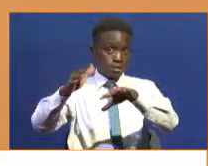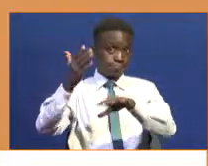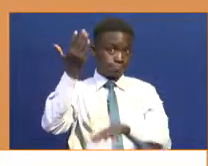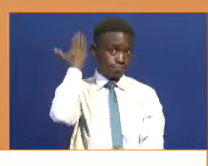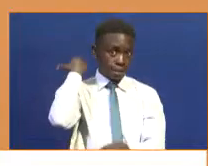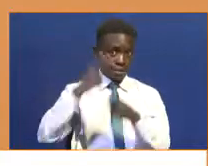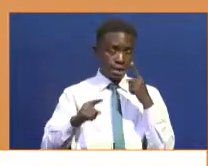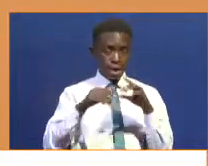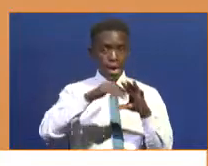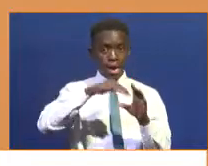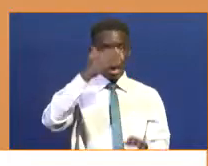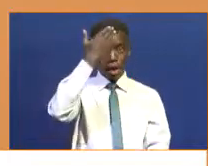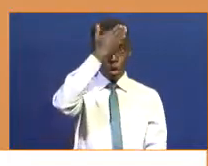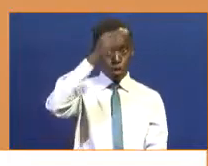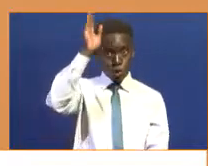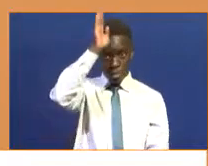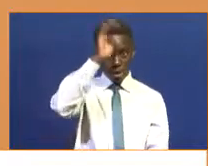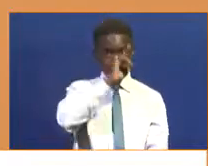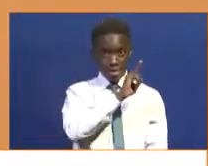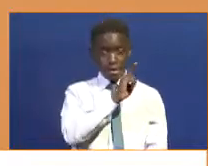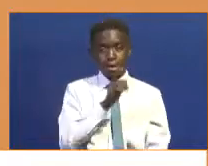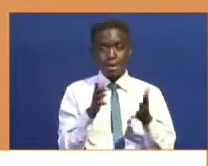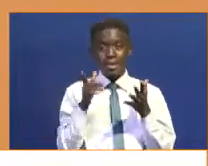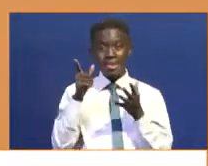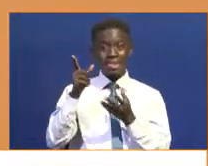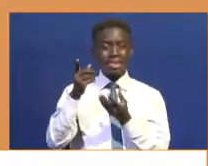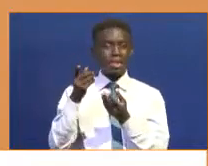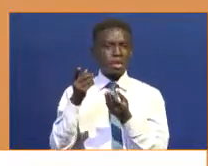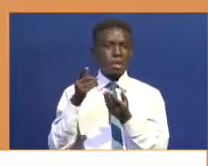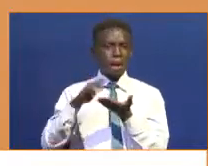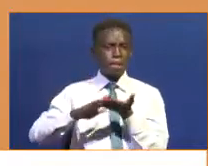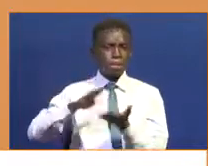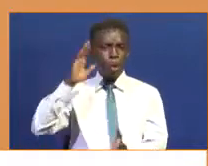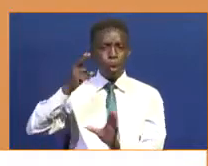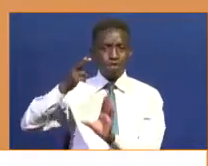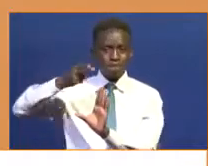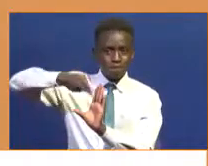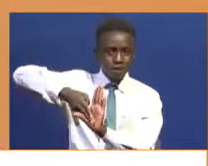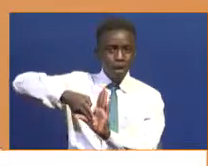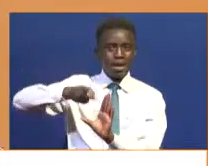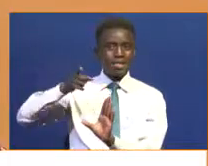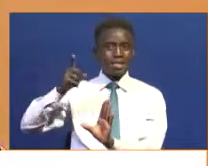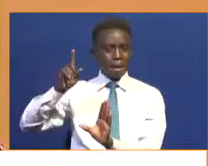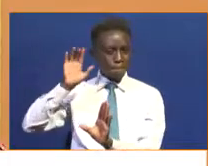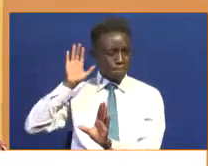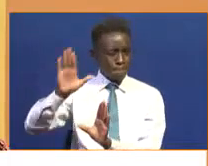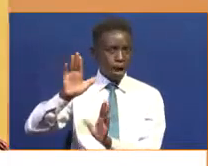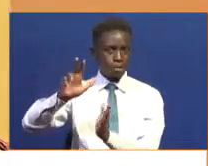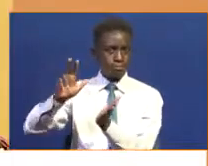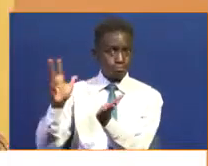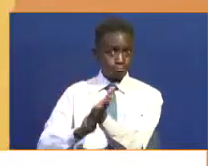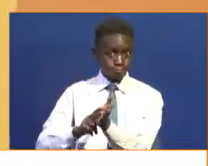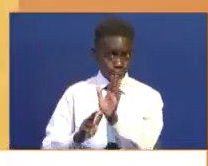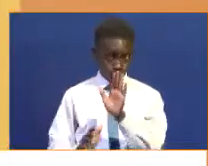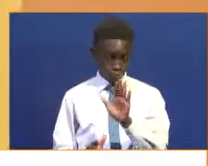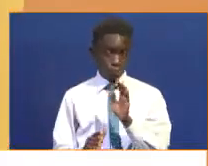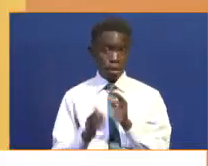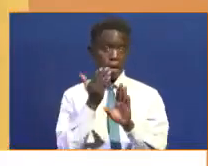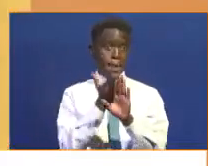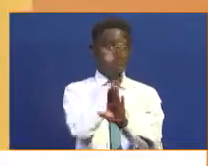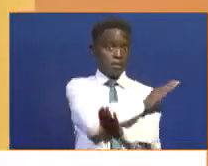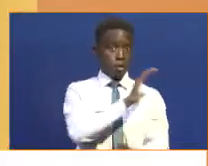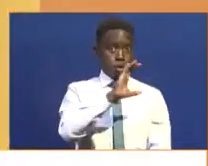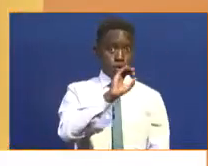Dubai. The economy there is largely supported by fossil fuels. And before that, the COP27, it was